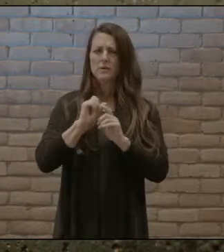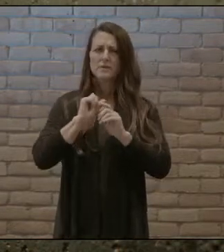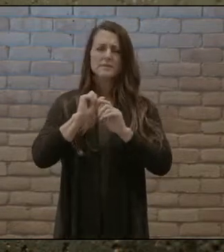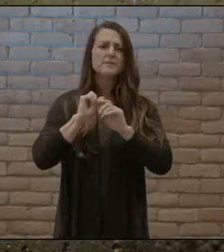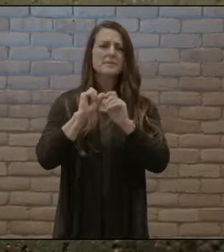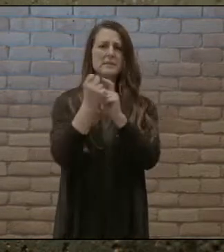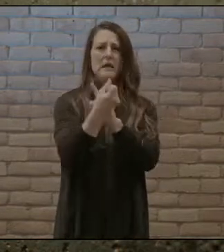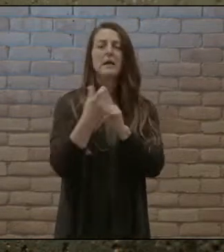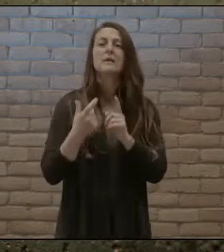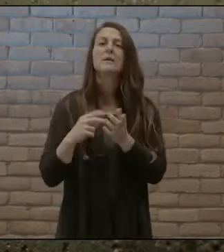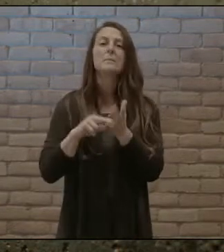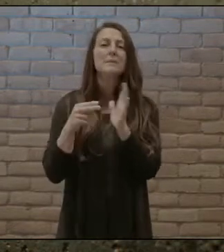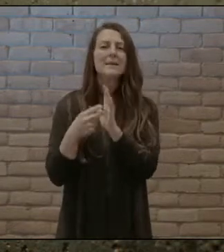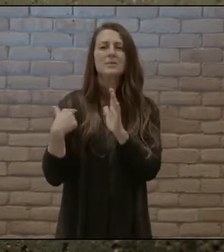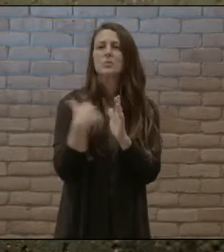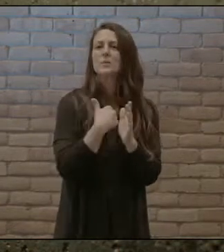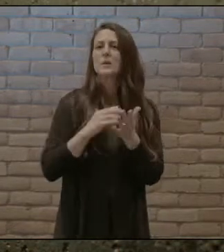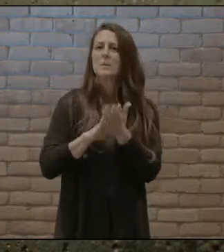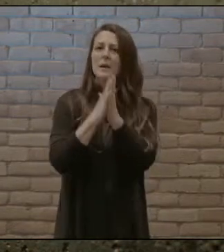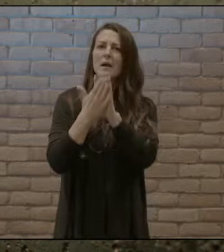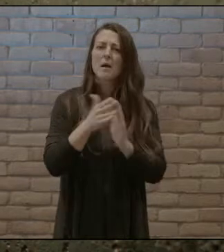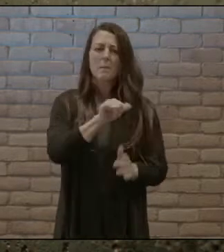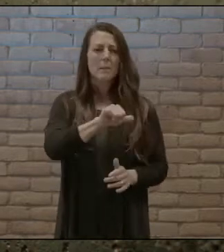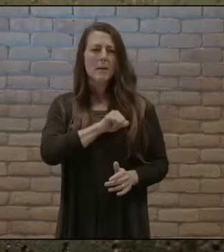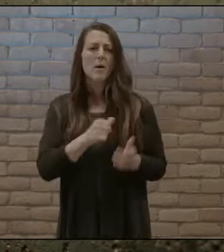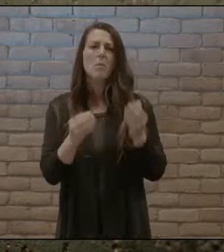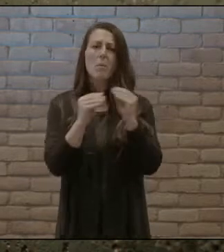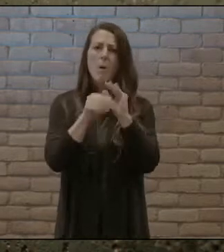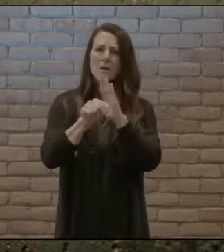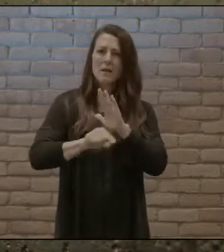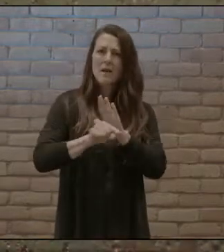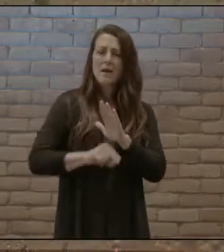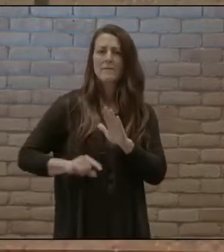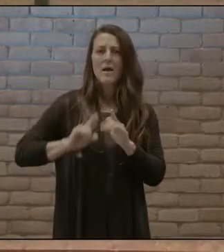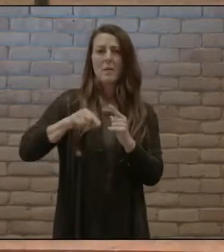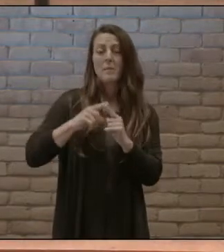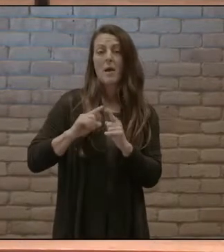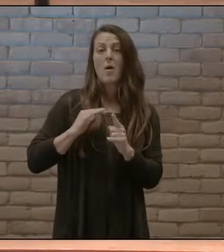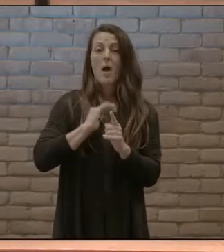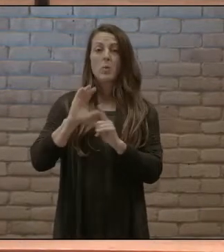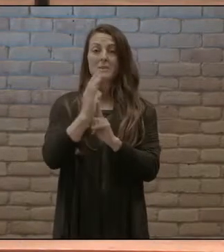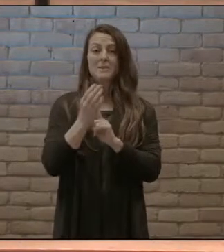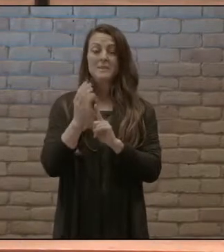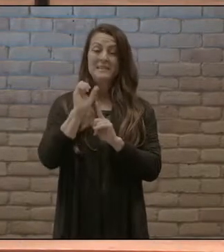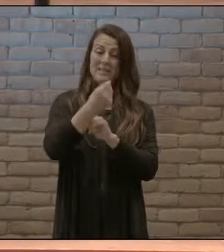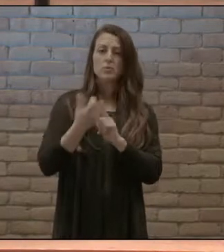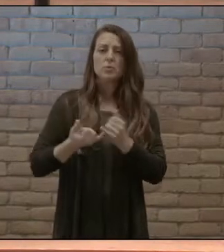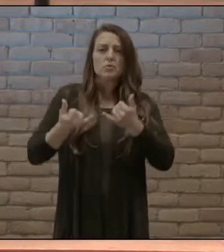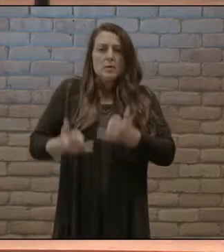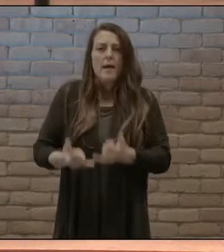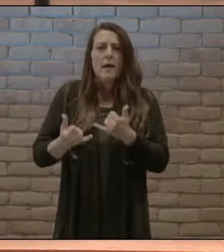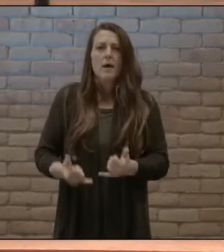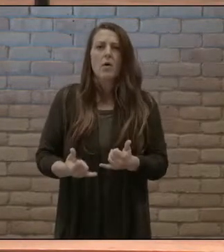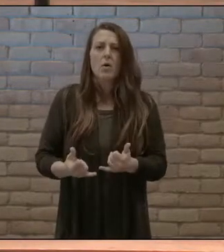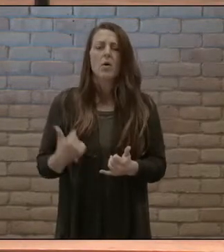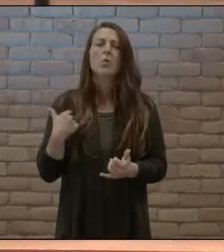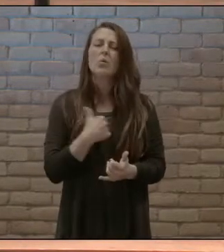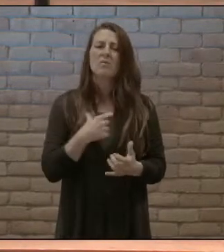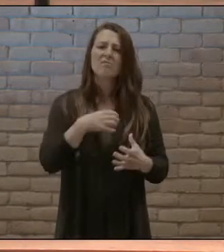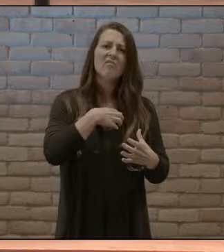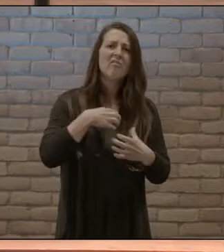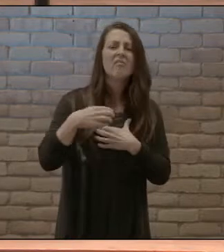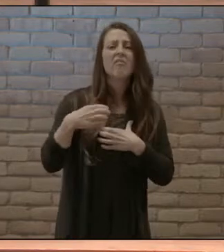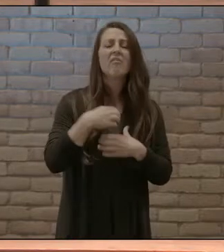needlessly negative about our current situation. Woe is